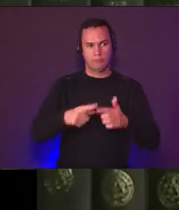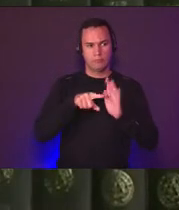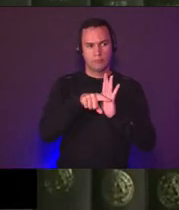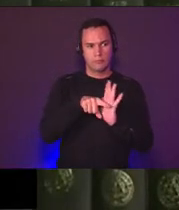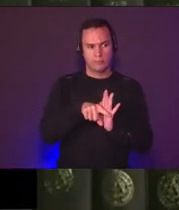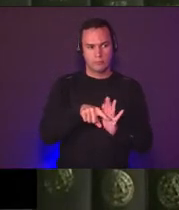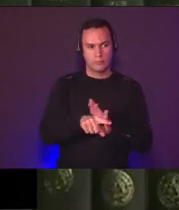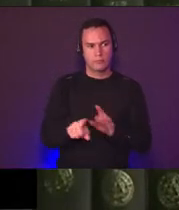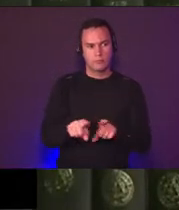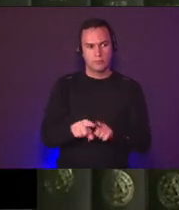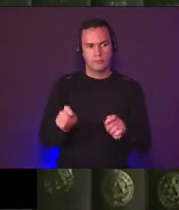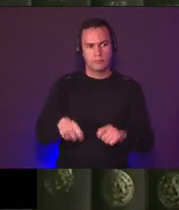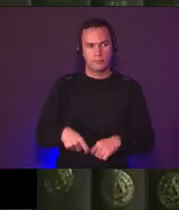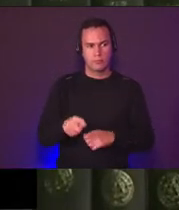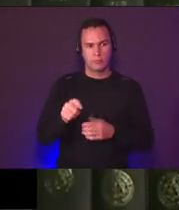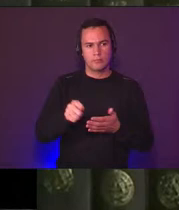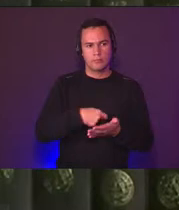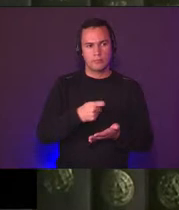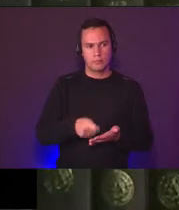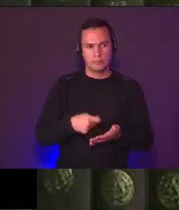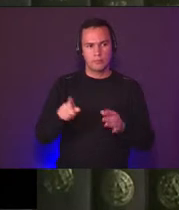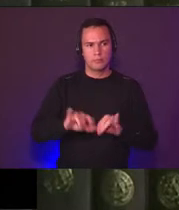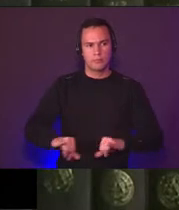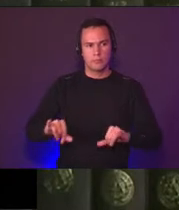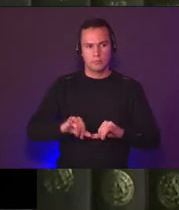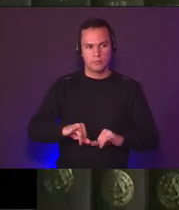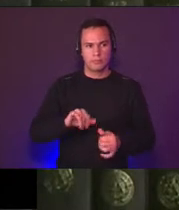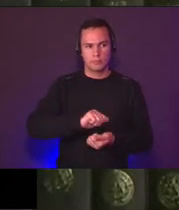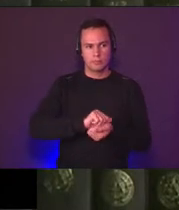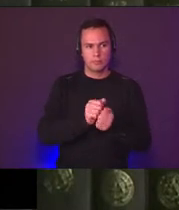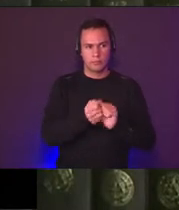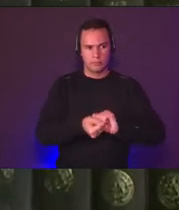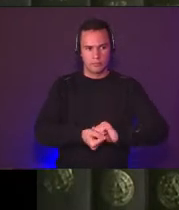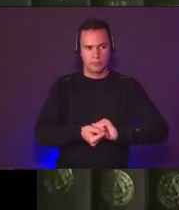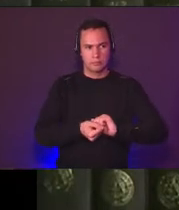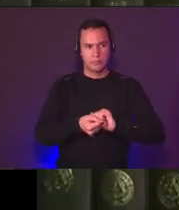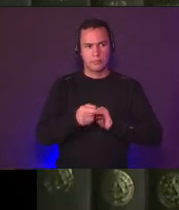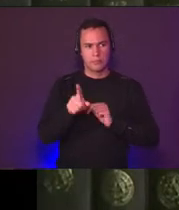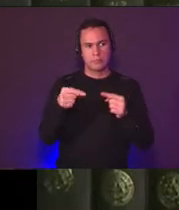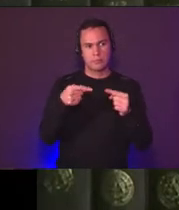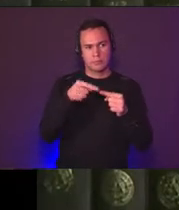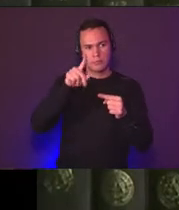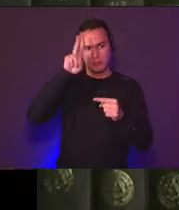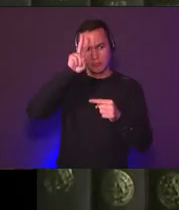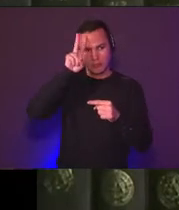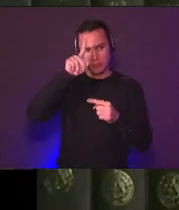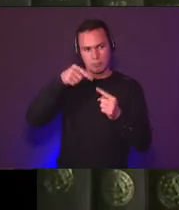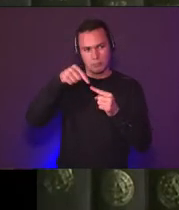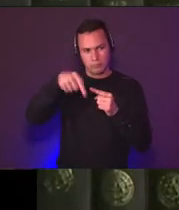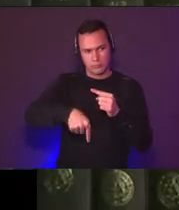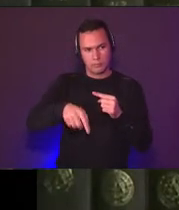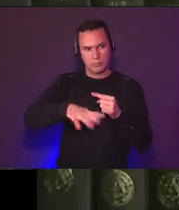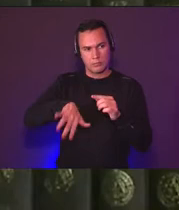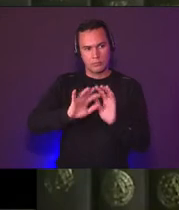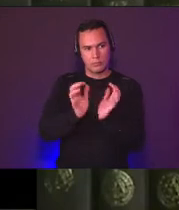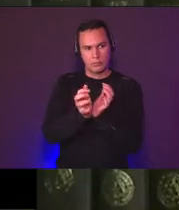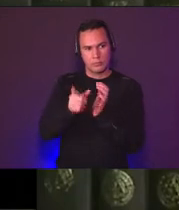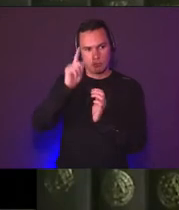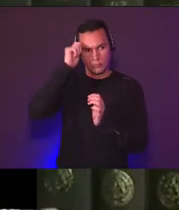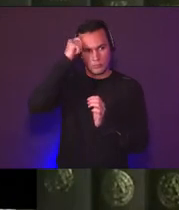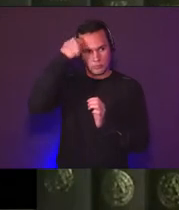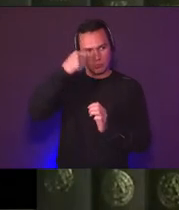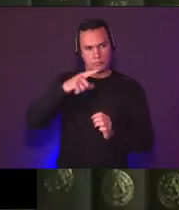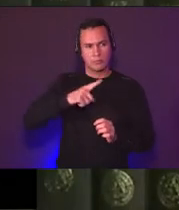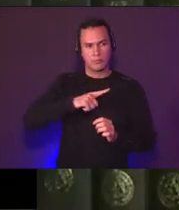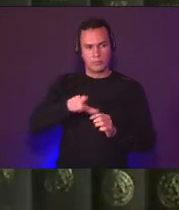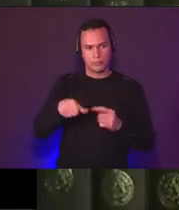it. And we could easily test that by just asking people who had rioted and then finding out if the rioters were more likely